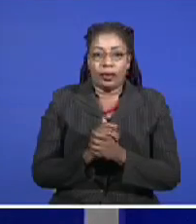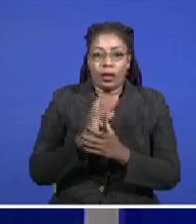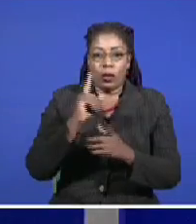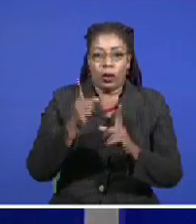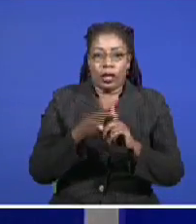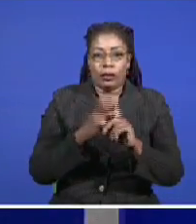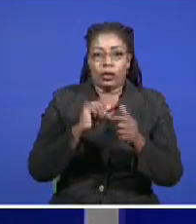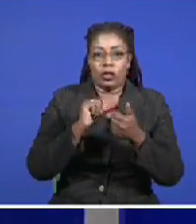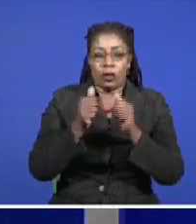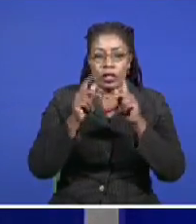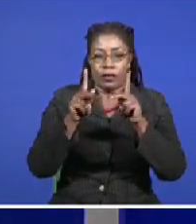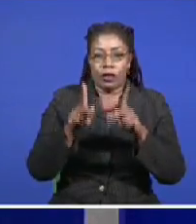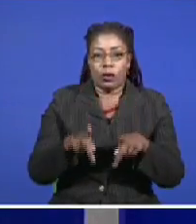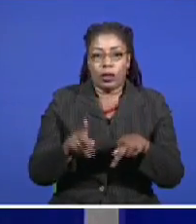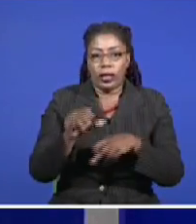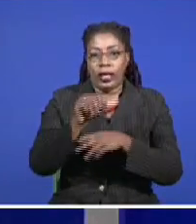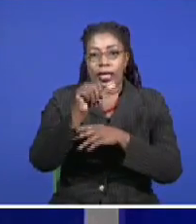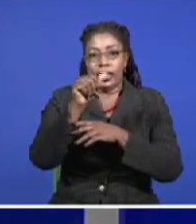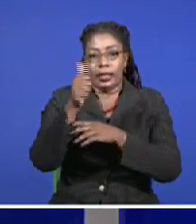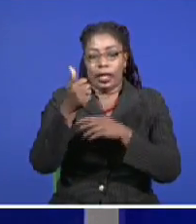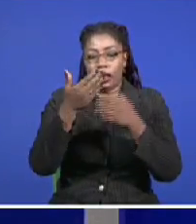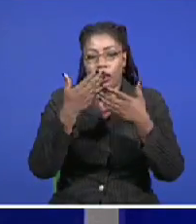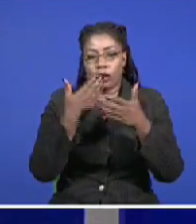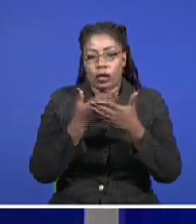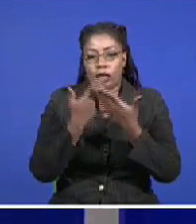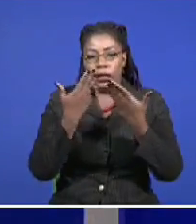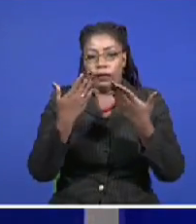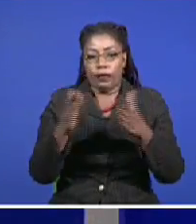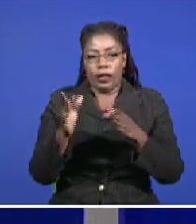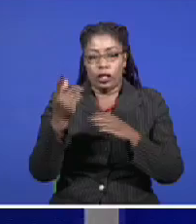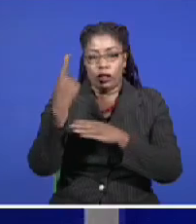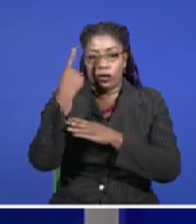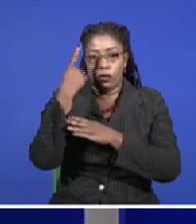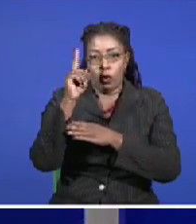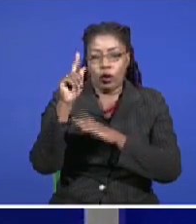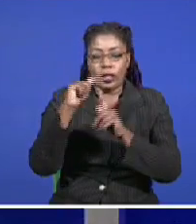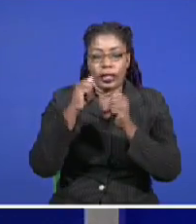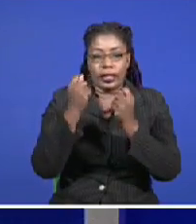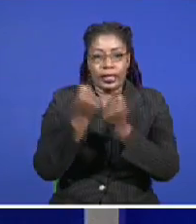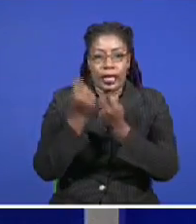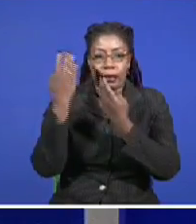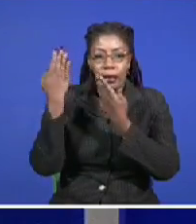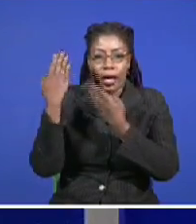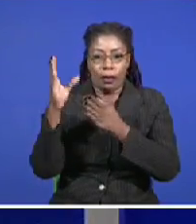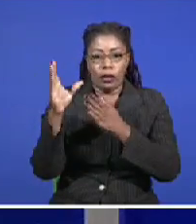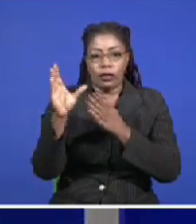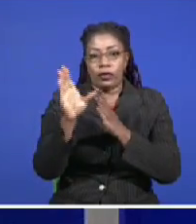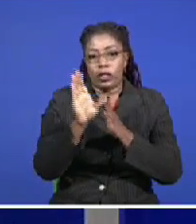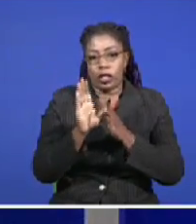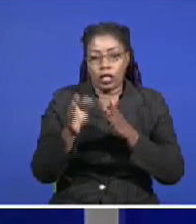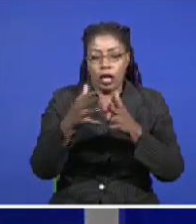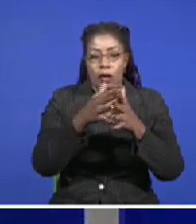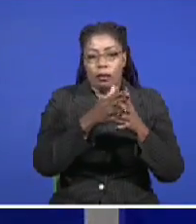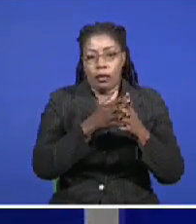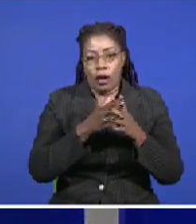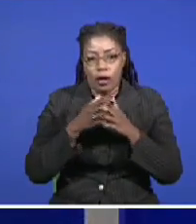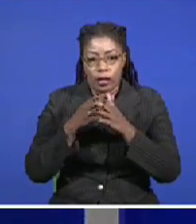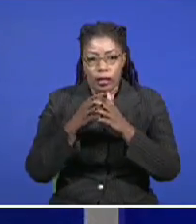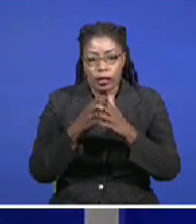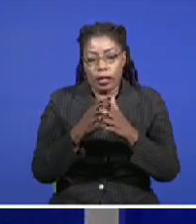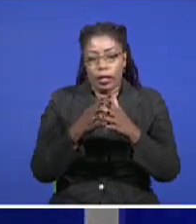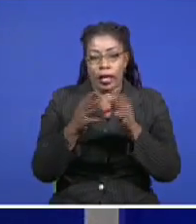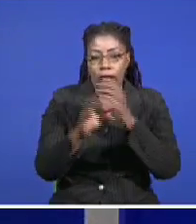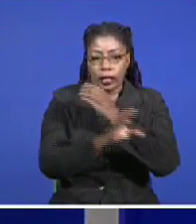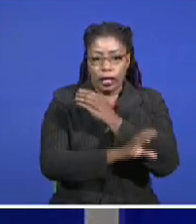Welcome to sports, everybody. Another podium finish for Team Bahamas at the 23rd edition of the Central American and Caribbean Games going on in Colombia.